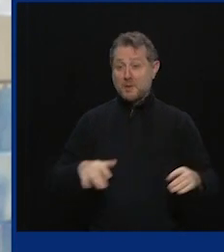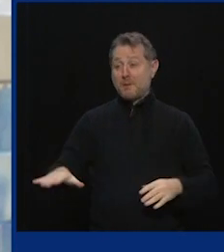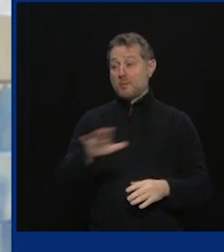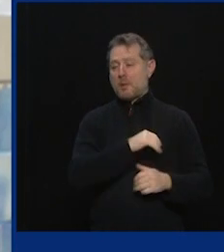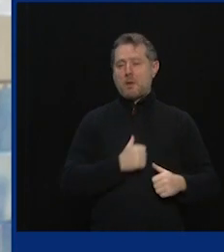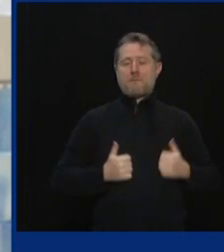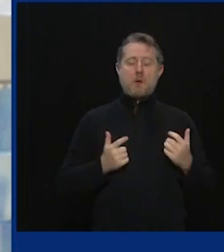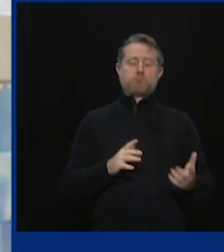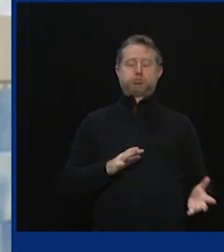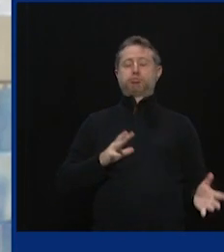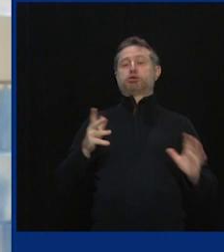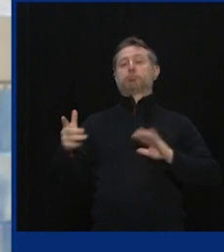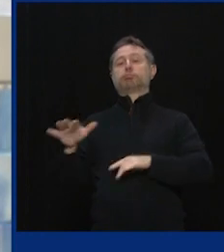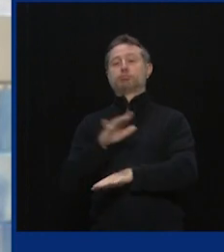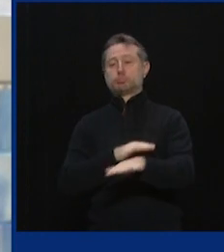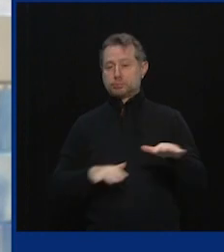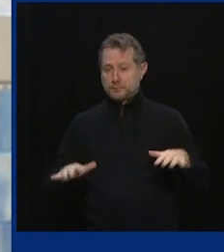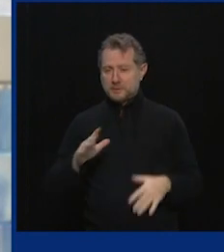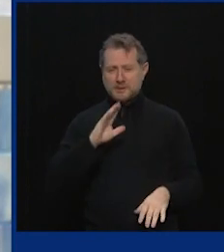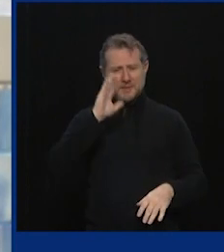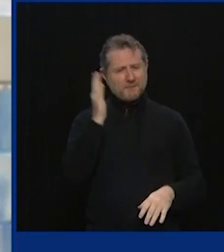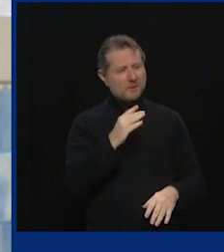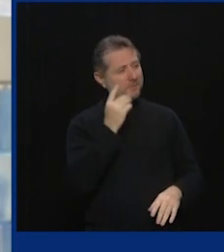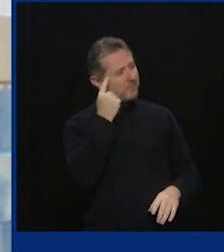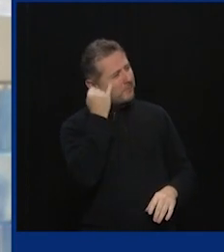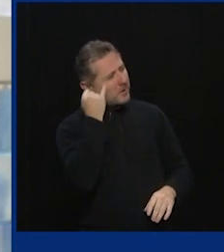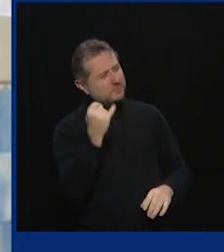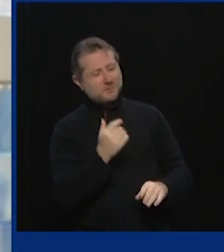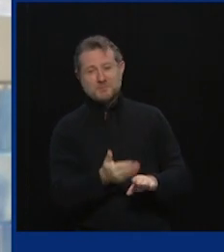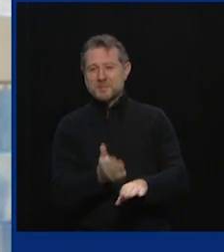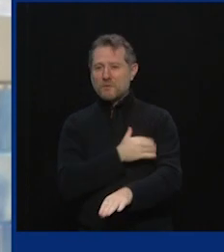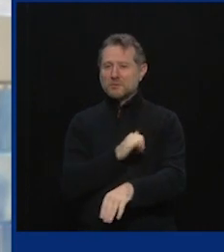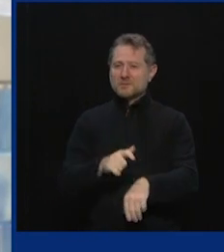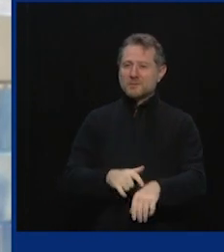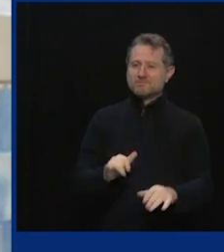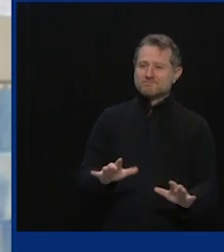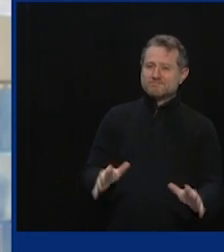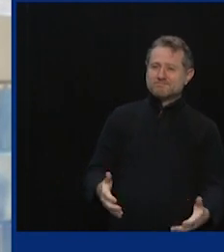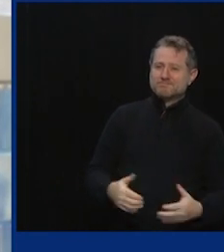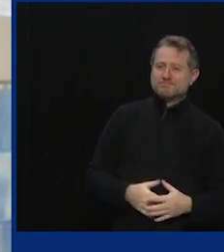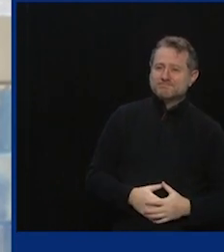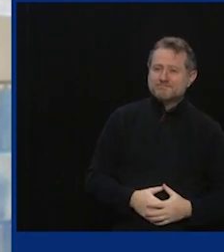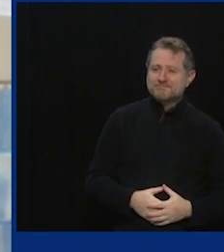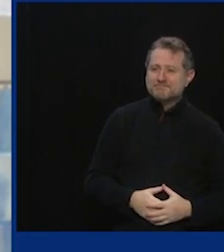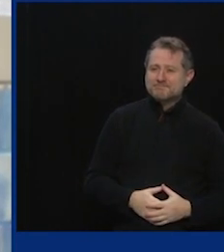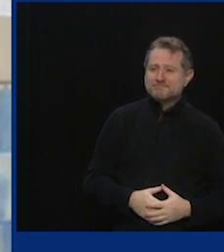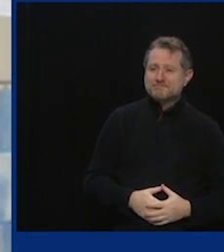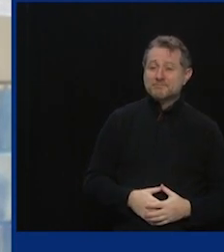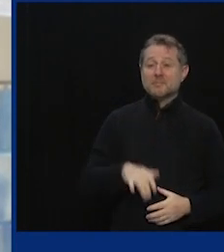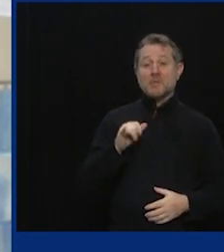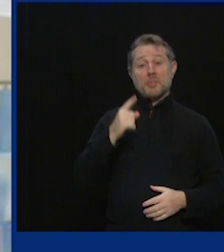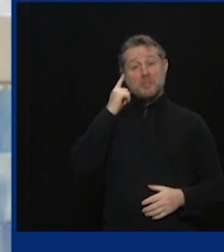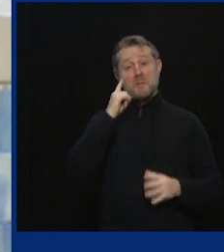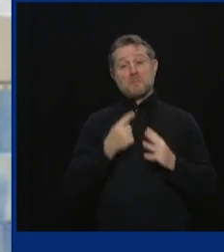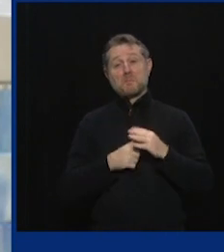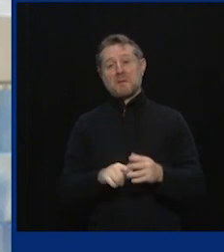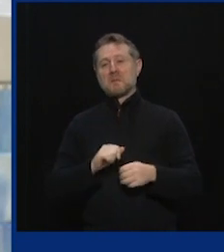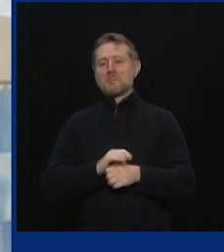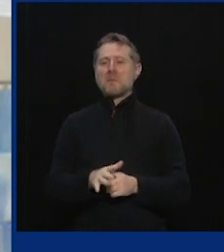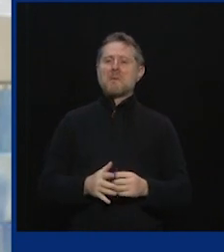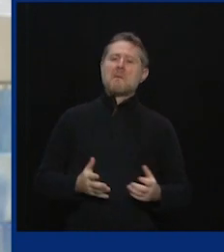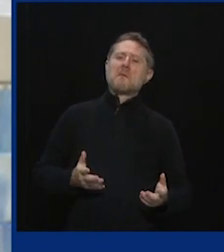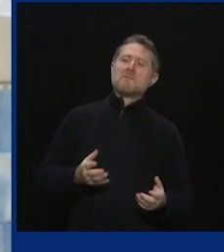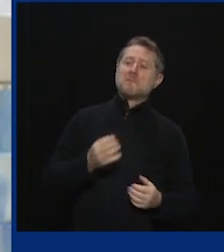foreseen 18 months ago. And the duration of this, people thought, I was at the food banks early on, well, we're doing okay. We have this